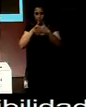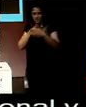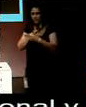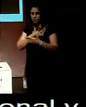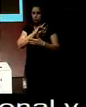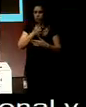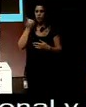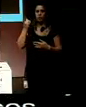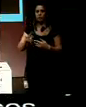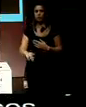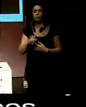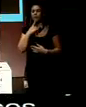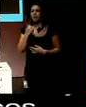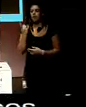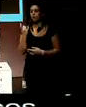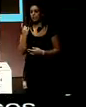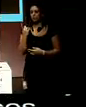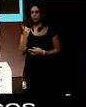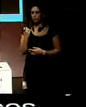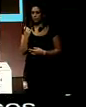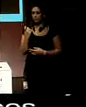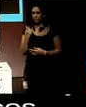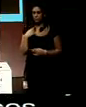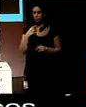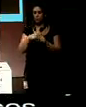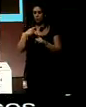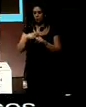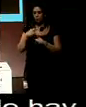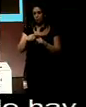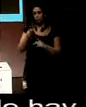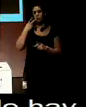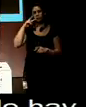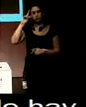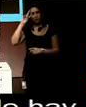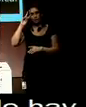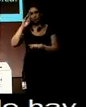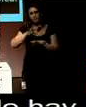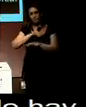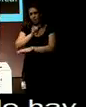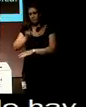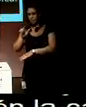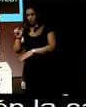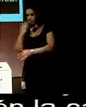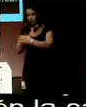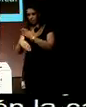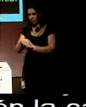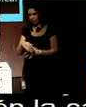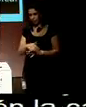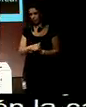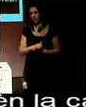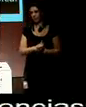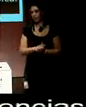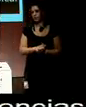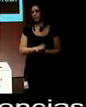physical barriers, but also there is a lack of products. There is a lack of experience for